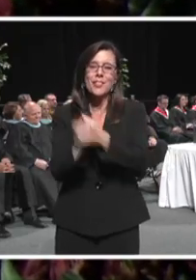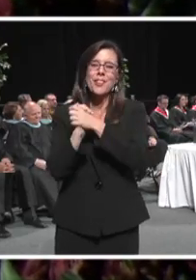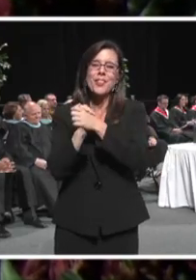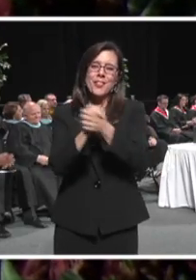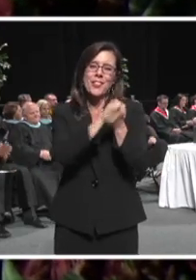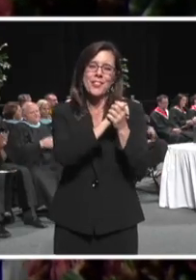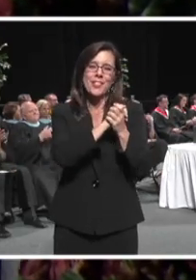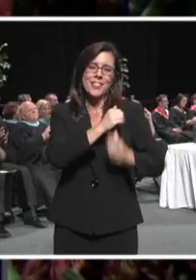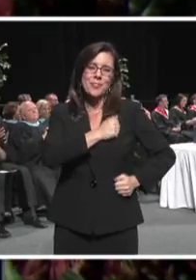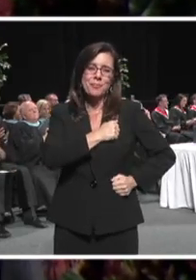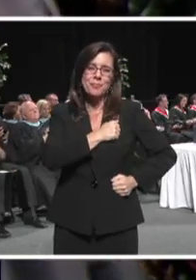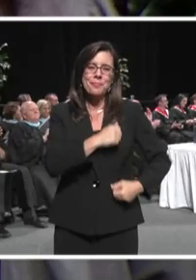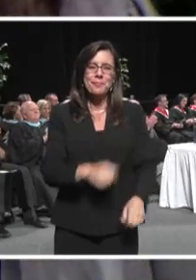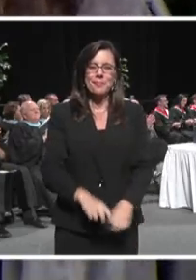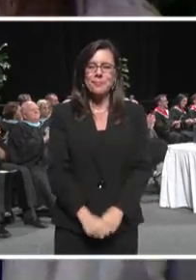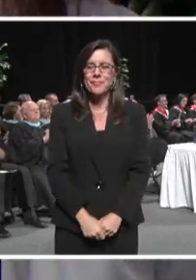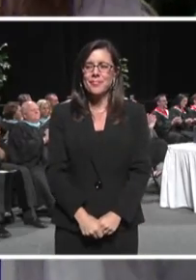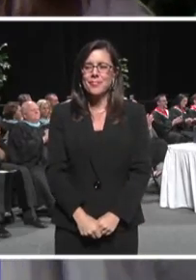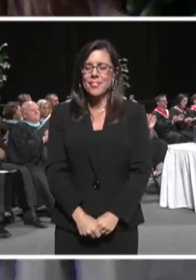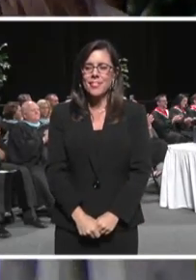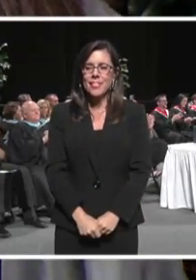Spartans.